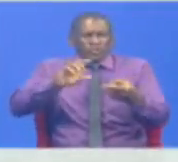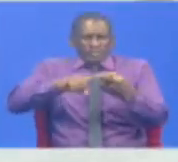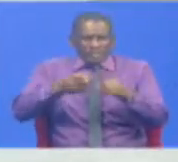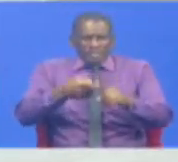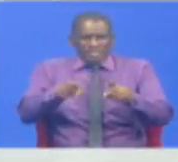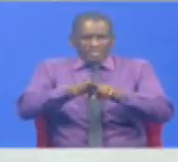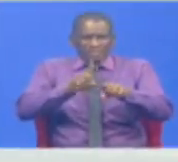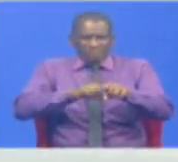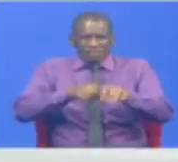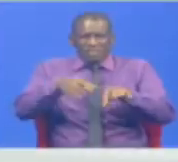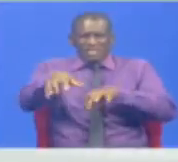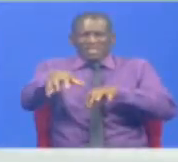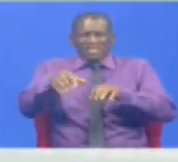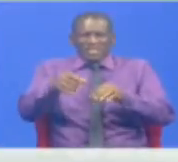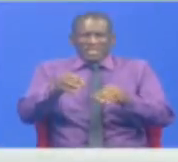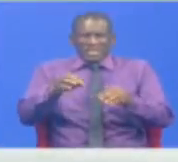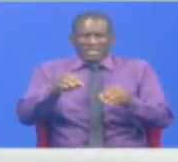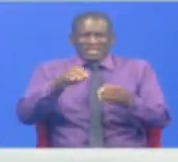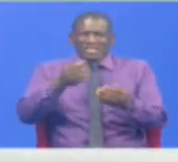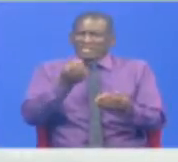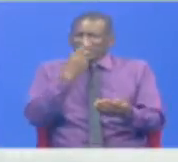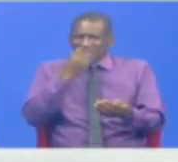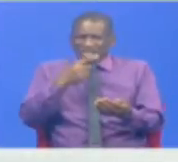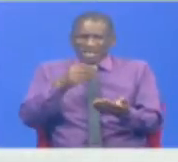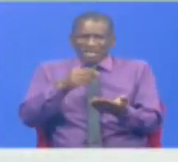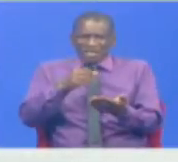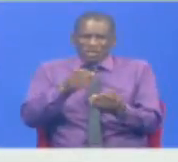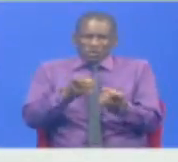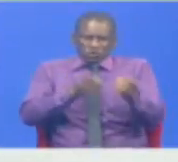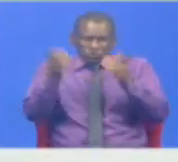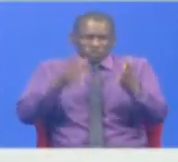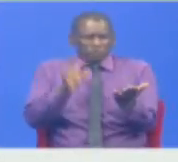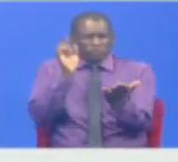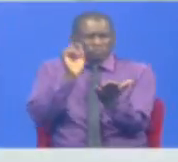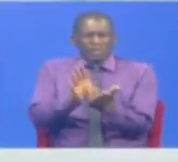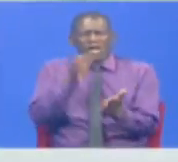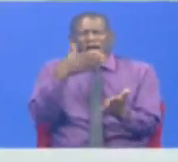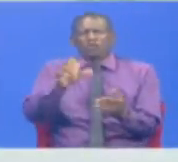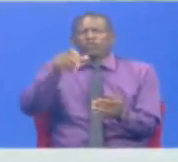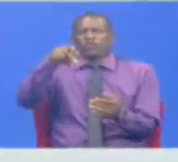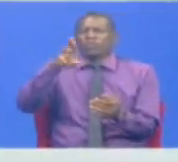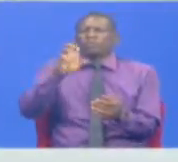drug regulator was kicked out of the Mombasa port through a circular issued by Head of Public